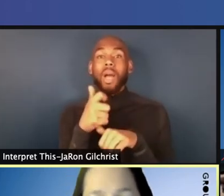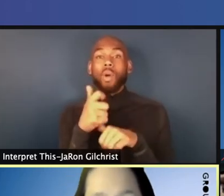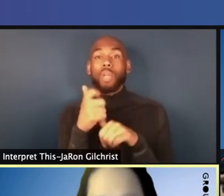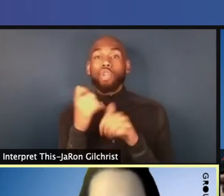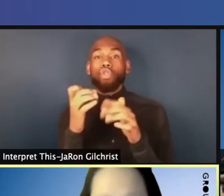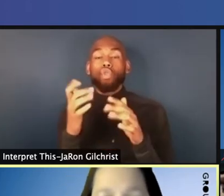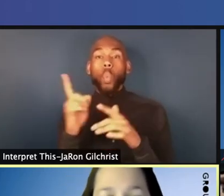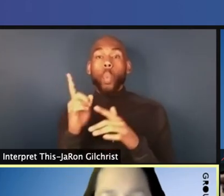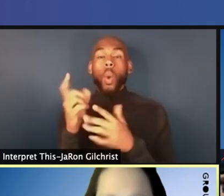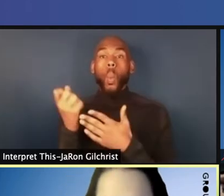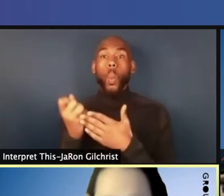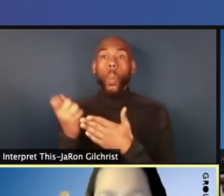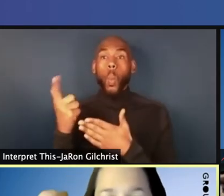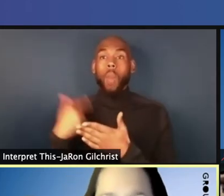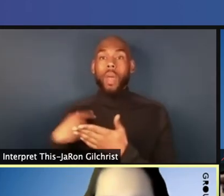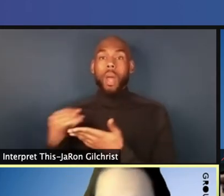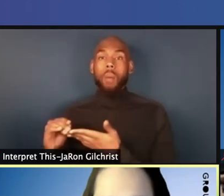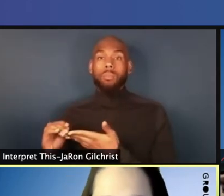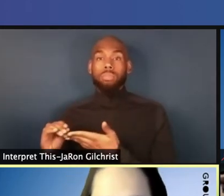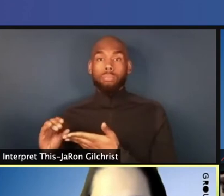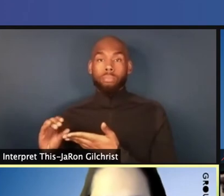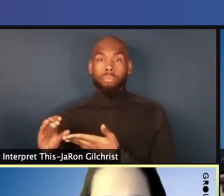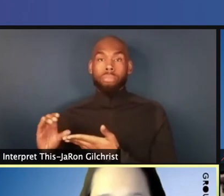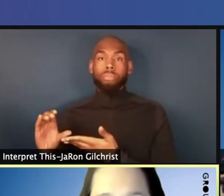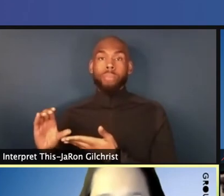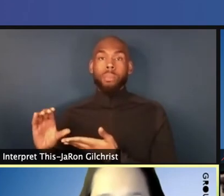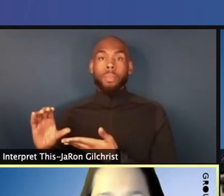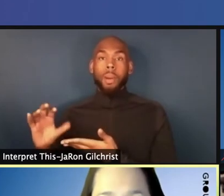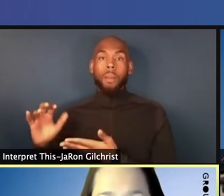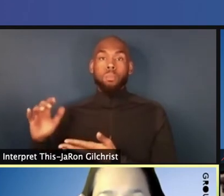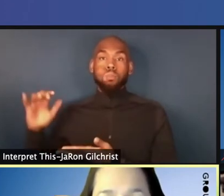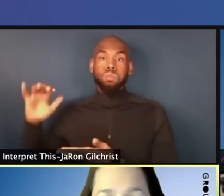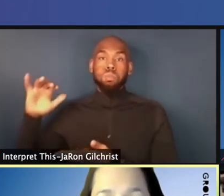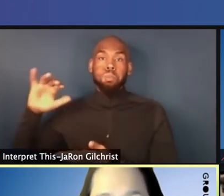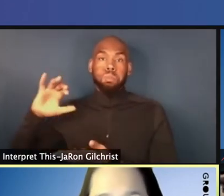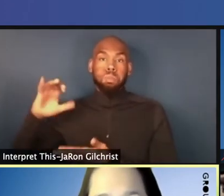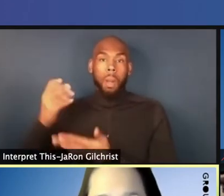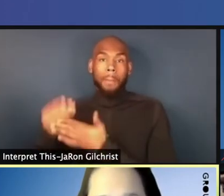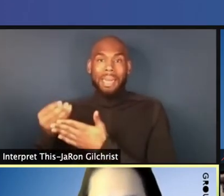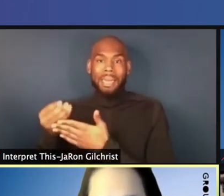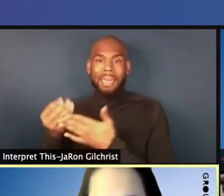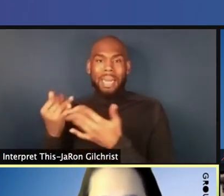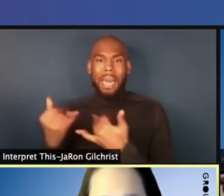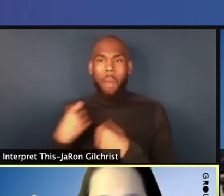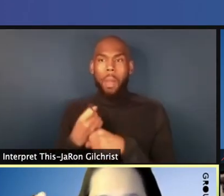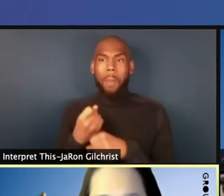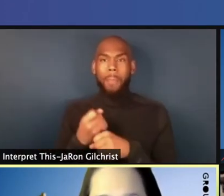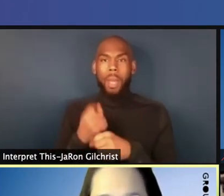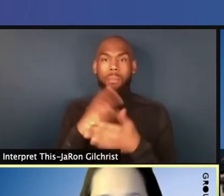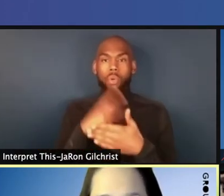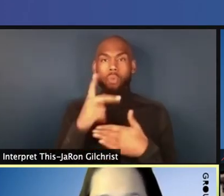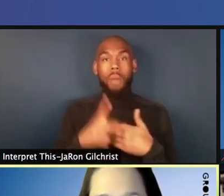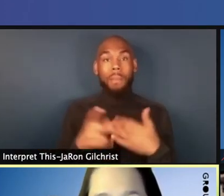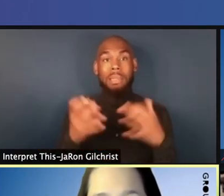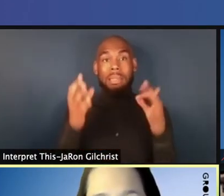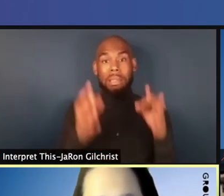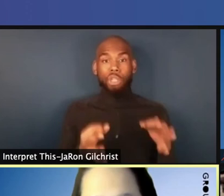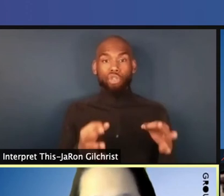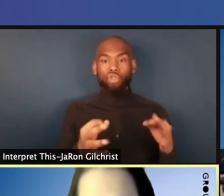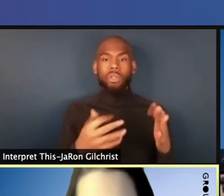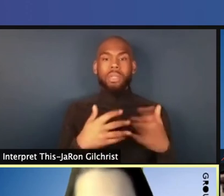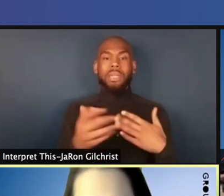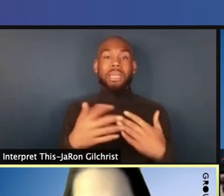has been accumulated and accumulated and accumulated, and we are then making programming decisions, even if we don't